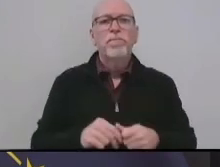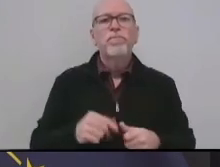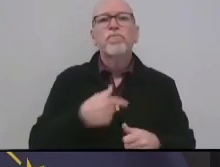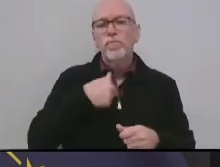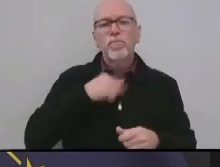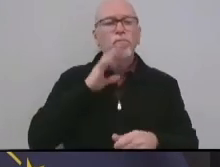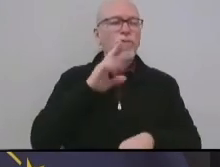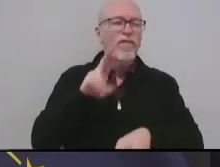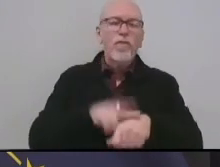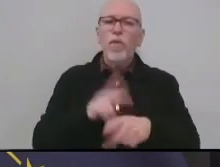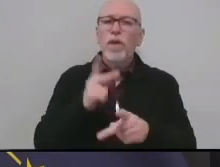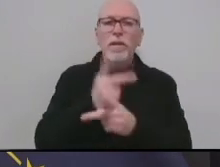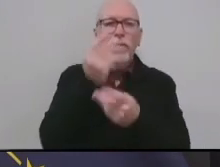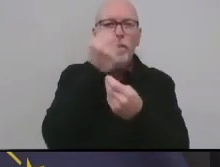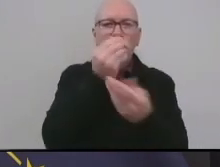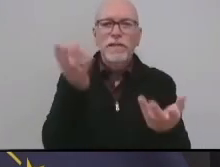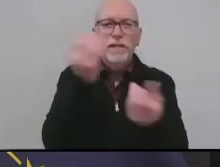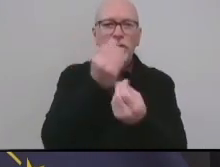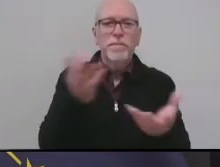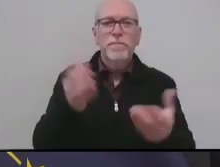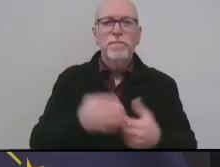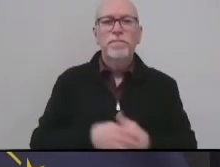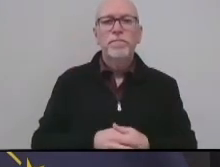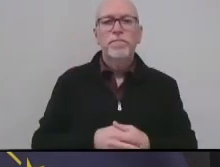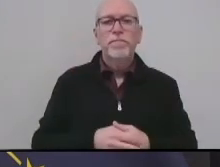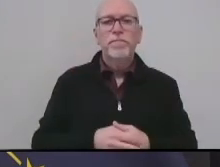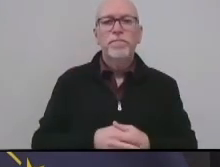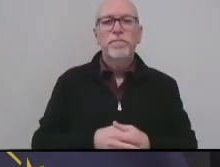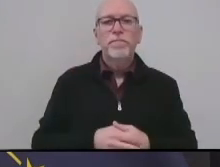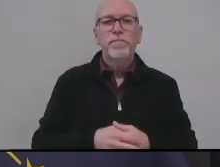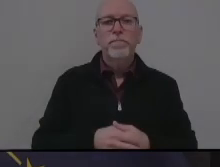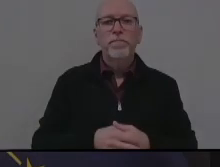you updated. The Johnson & Johnson vaccine is